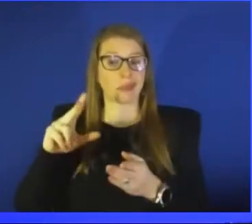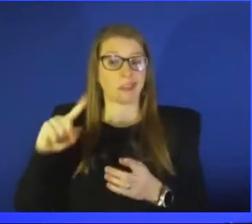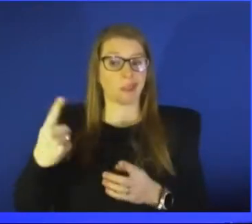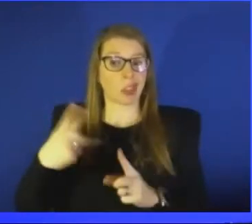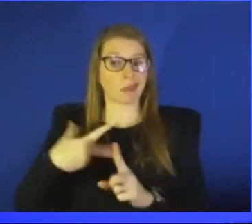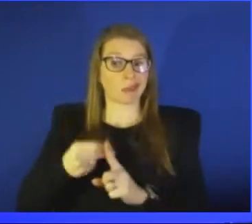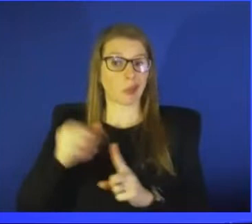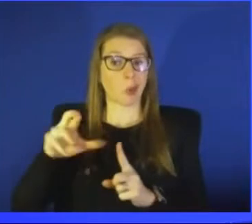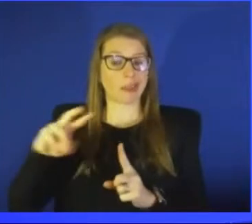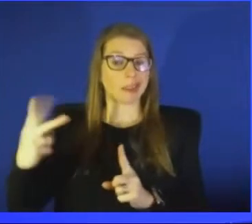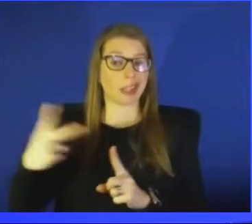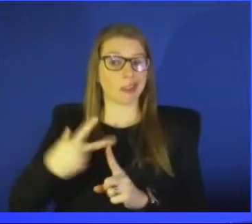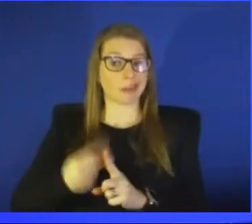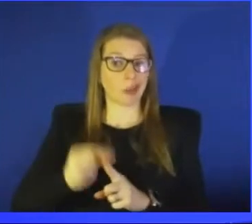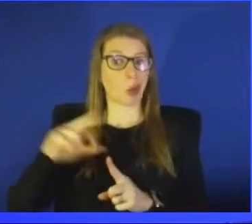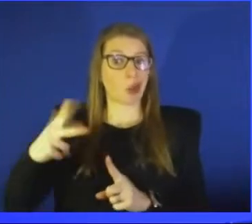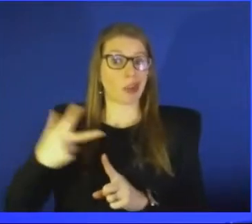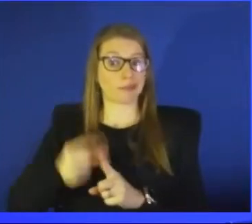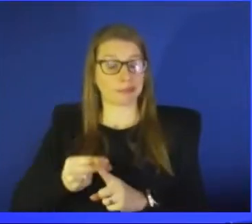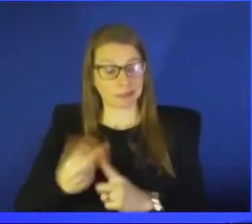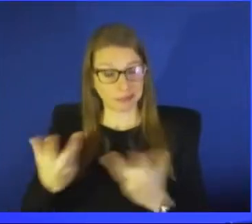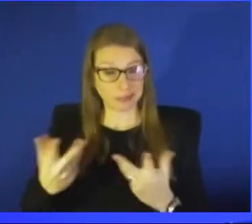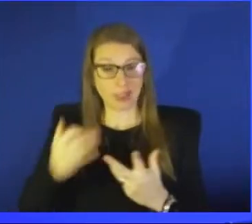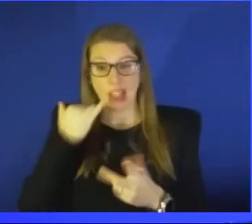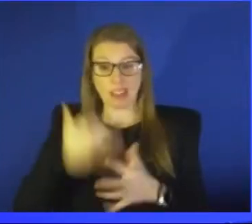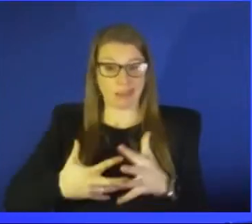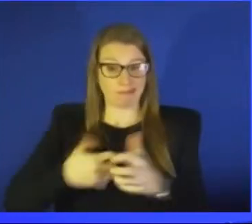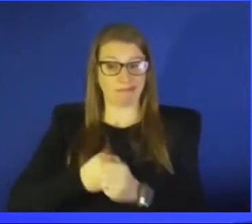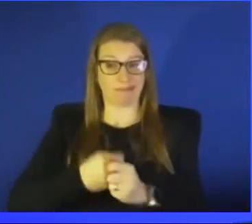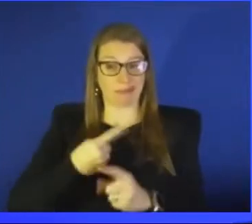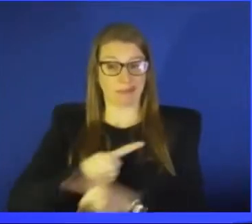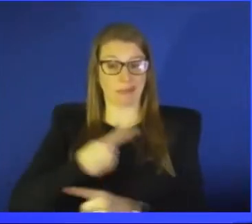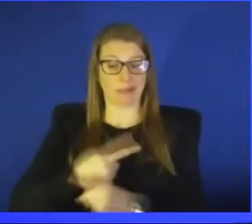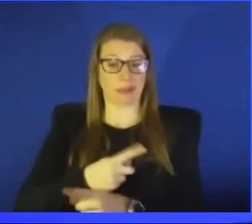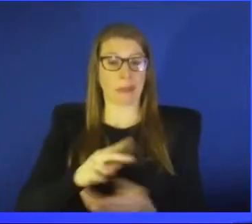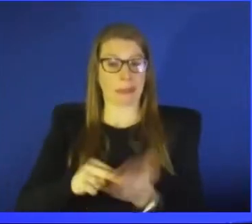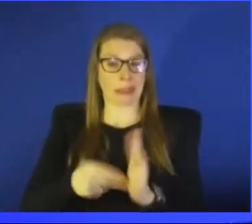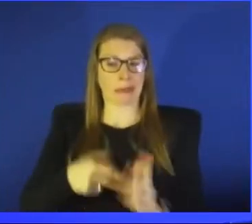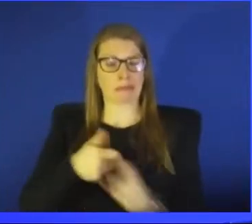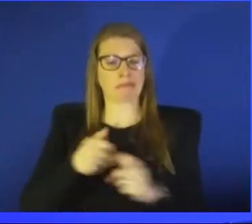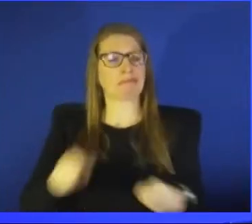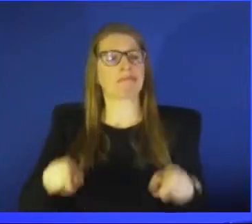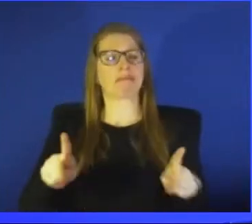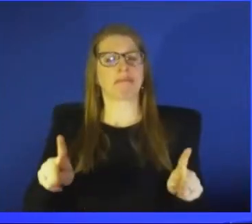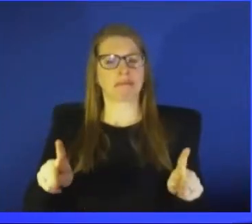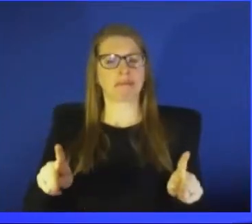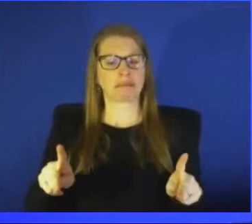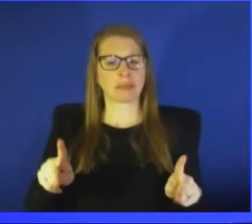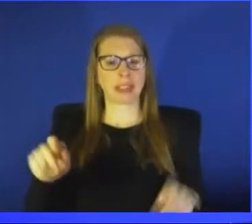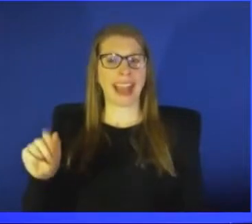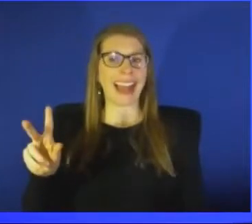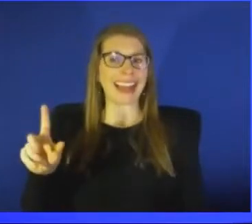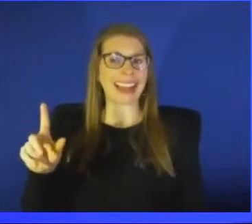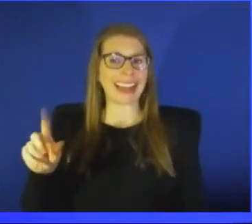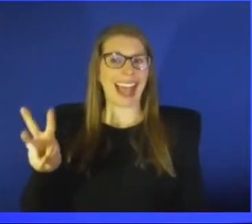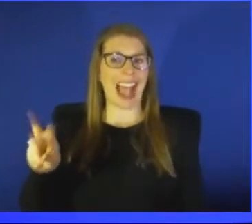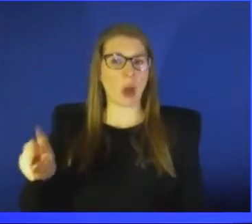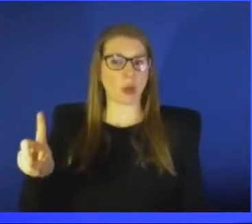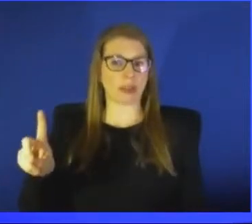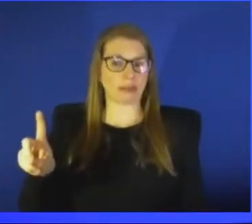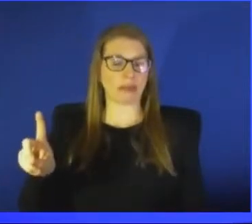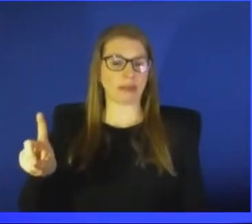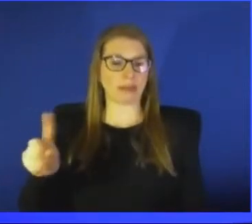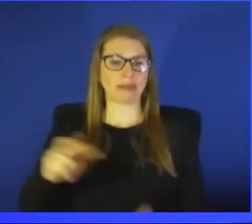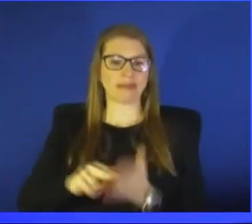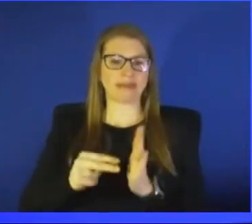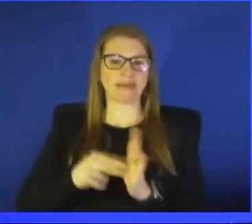are up to date, I truly believe that you should be allowed, and we use that word allowed basically based on your risk for severe